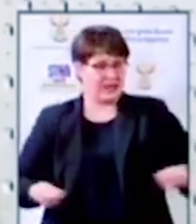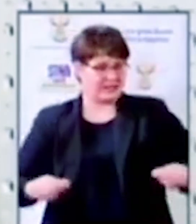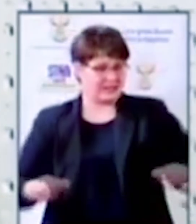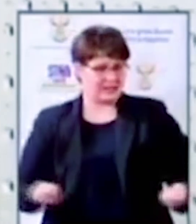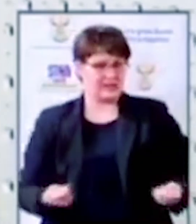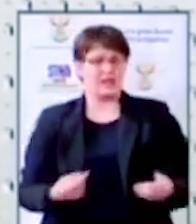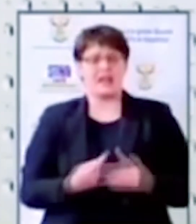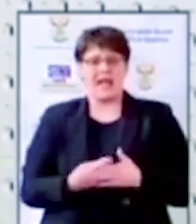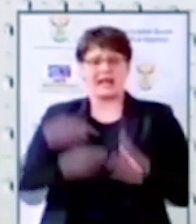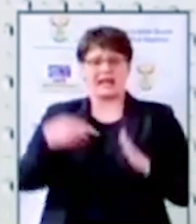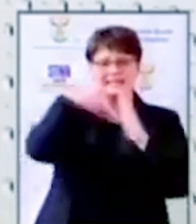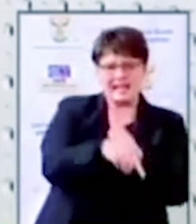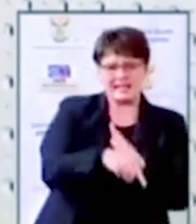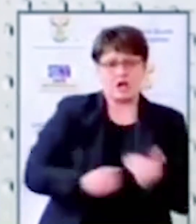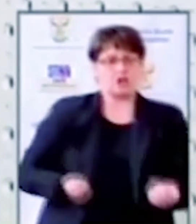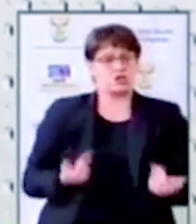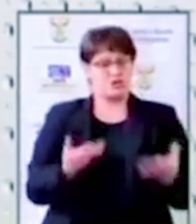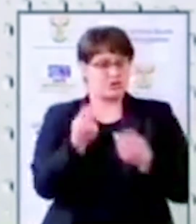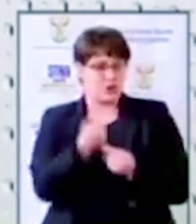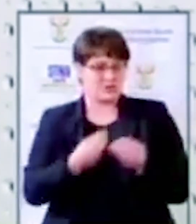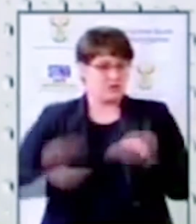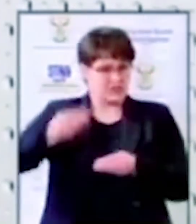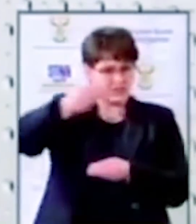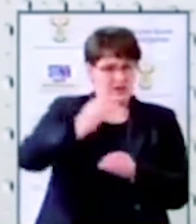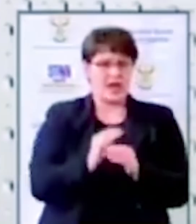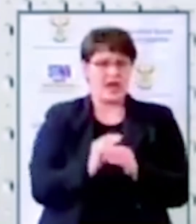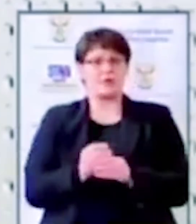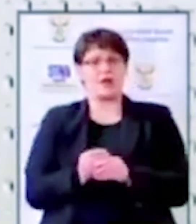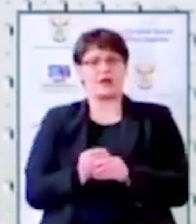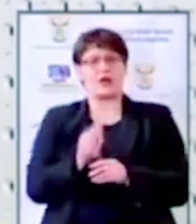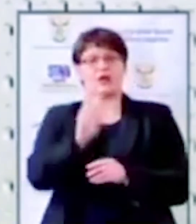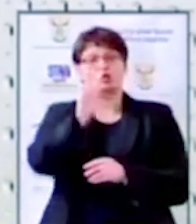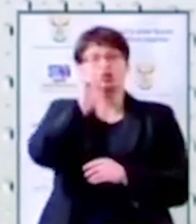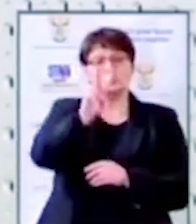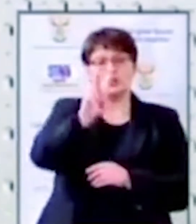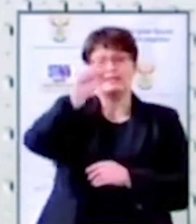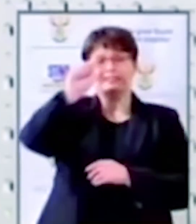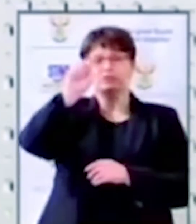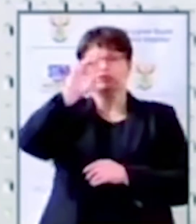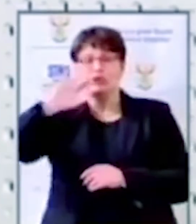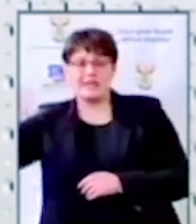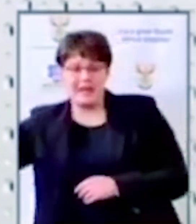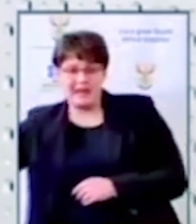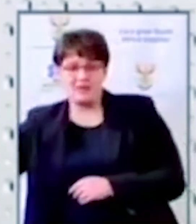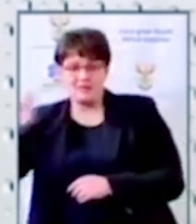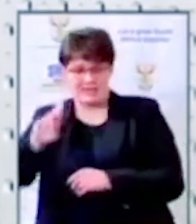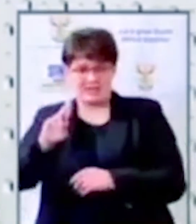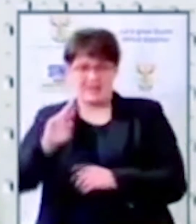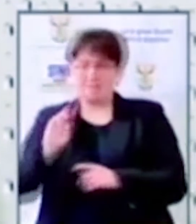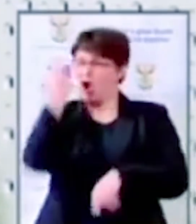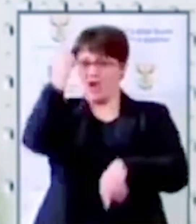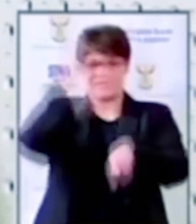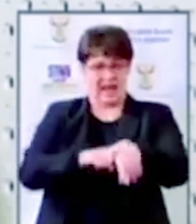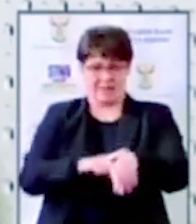debt service costs, will exceed 2 trillion rand for the first time ever.